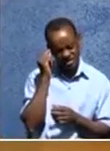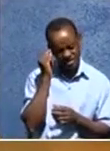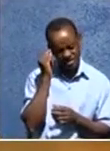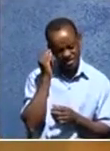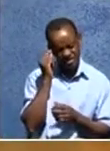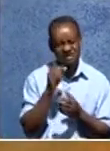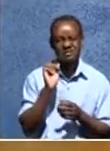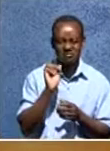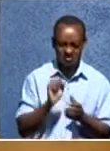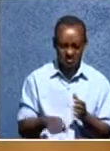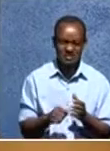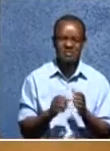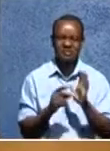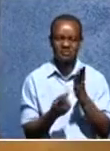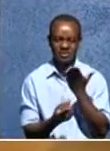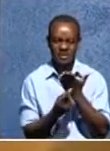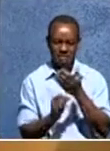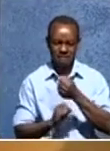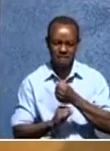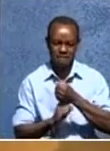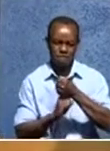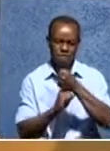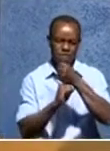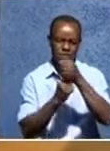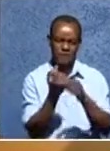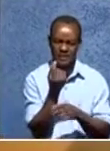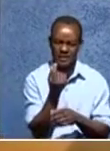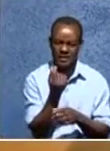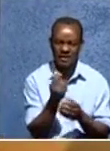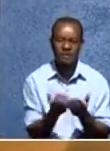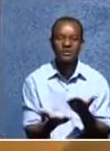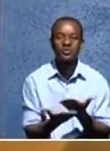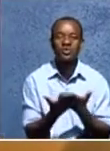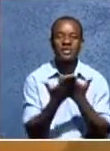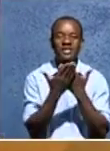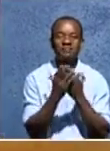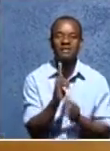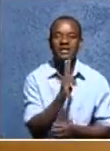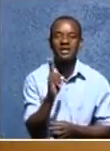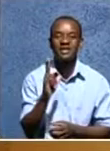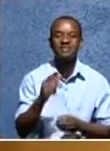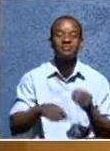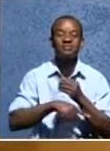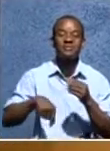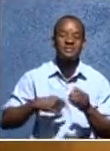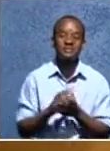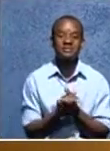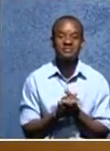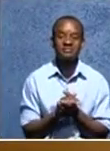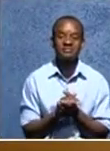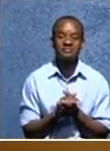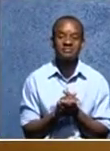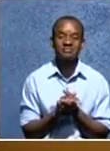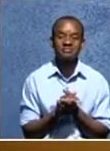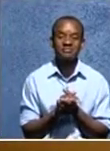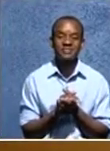thing introduced when it comes to local people. It's my first time in Namibia, so what